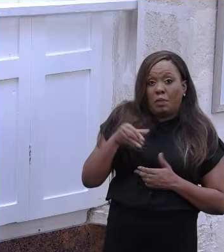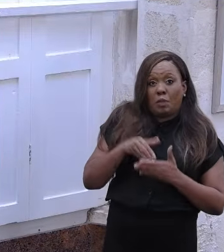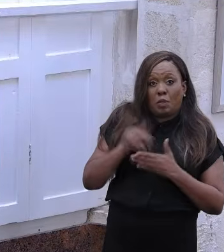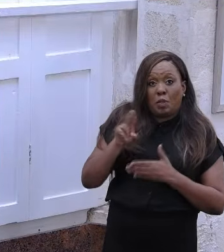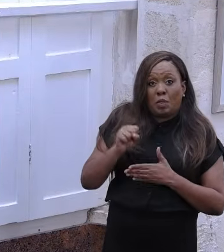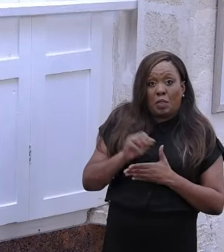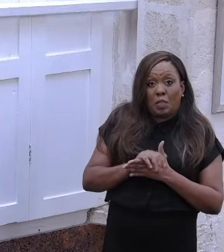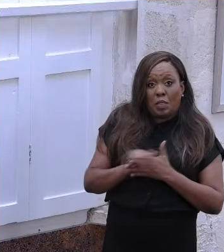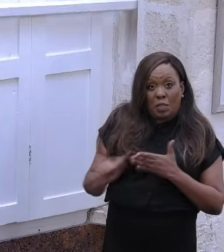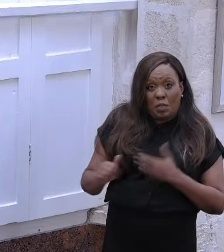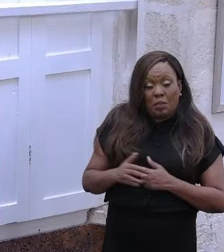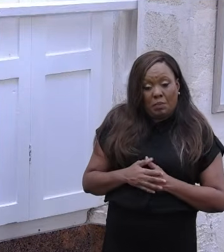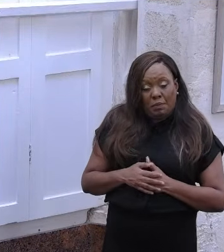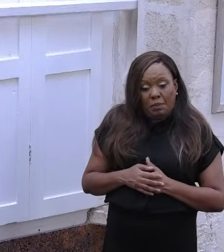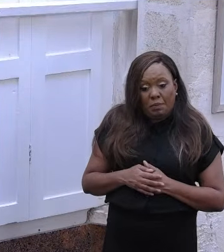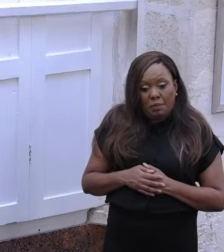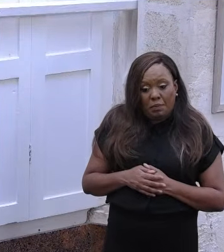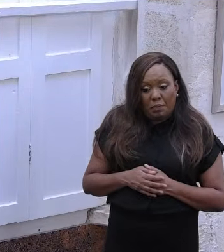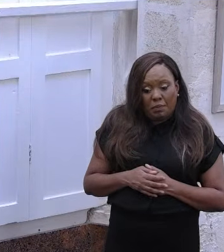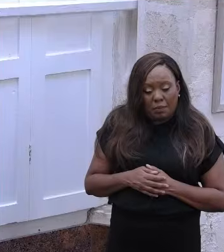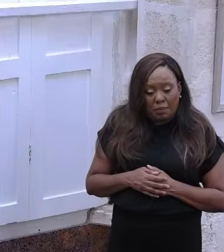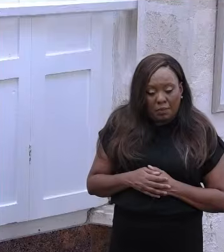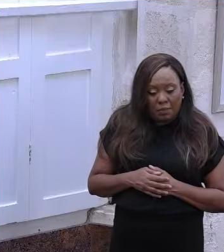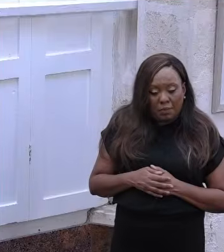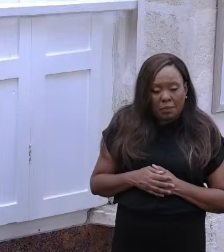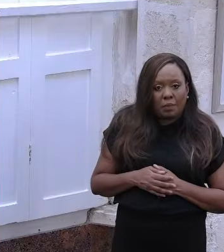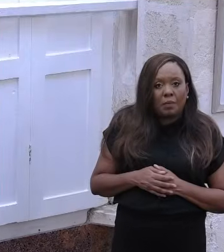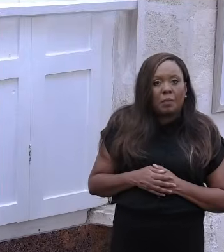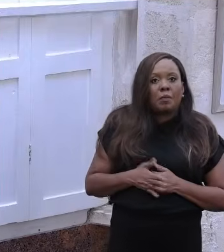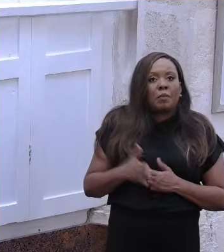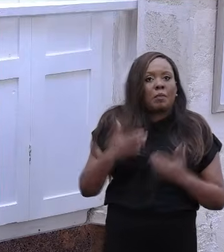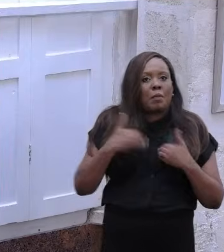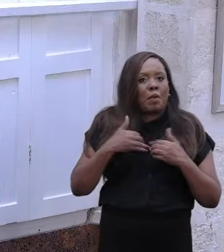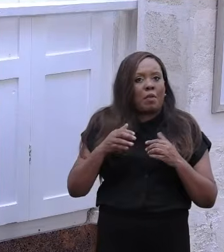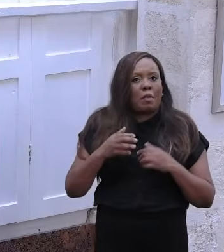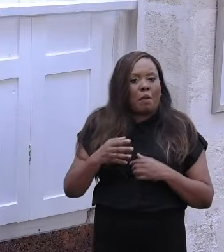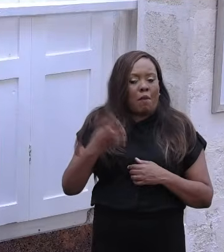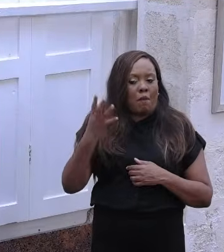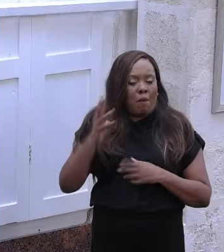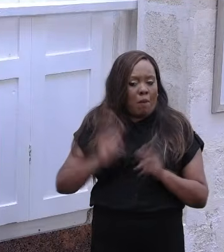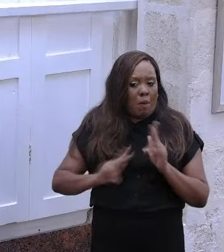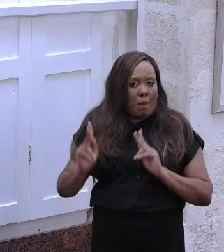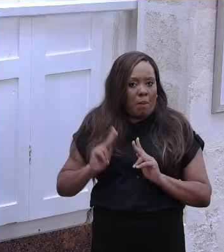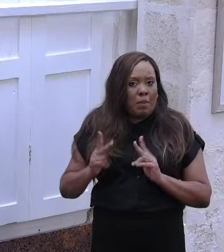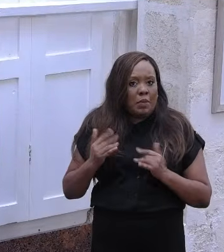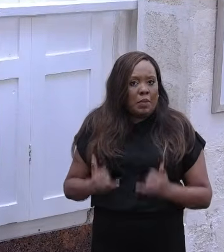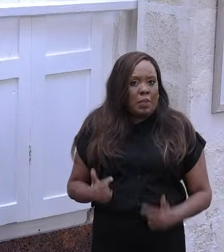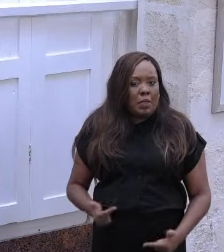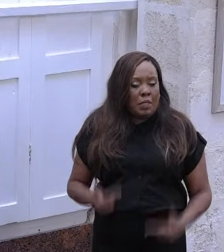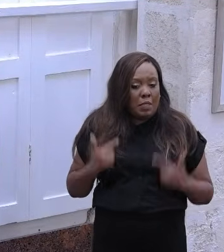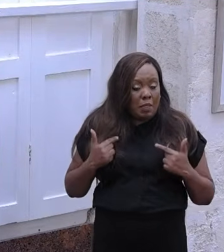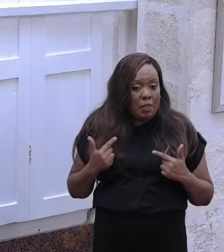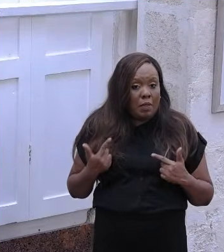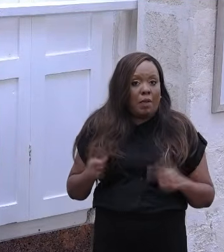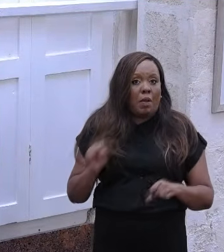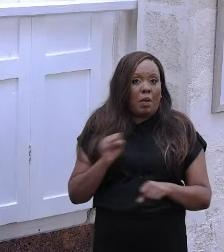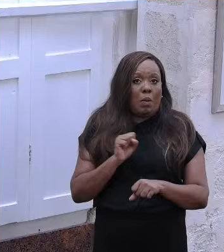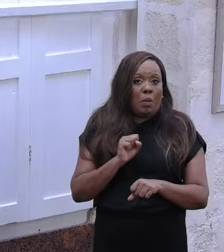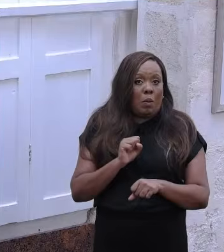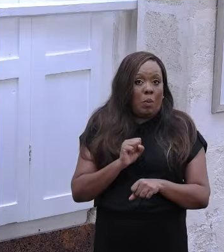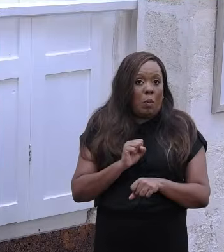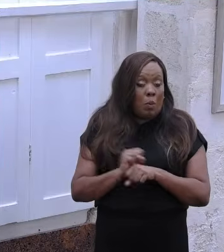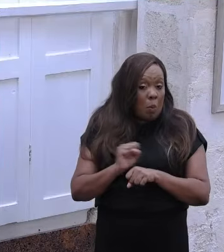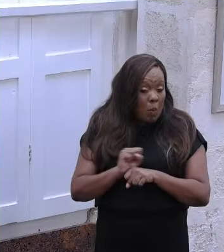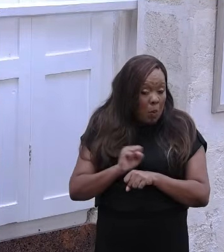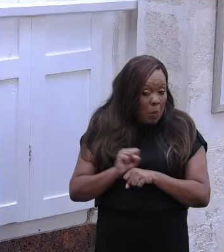4 people in. They'll have 4 Dominican passports. Those 4 people can come and live and work in Barbados. And you're